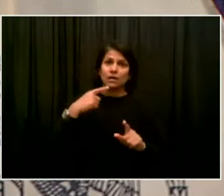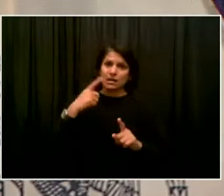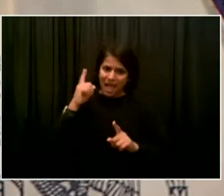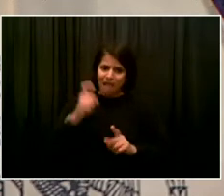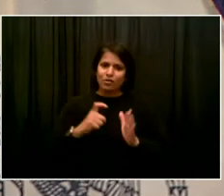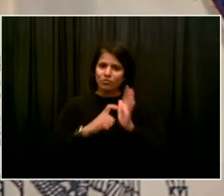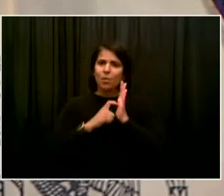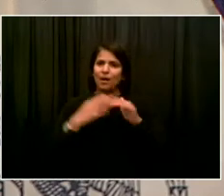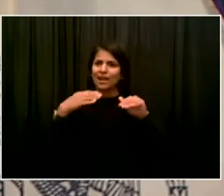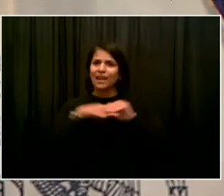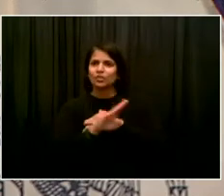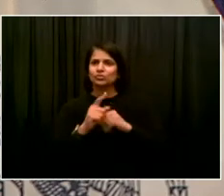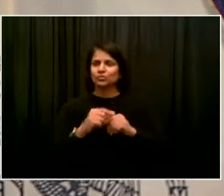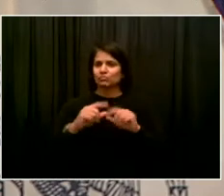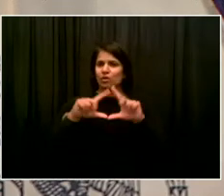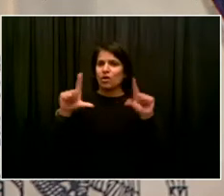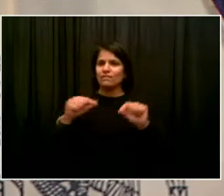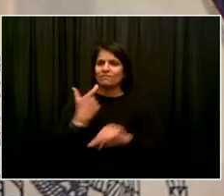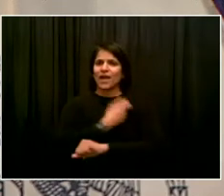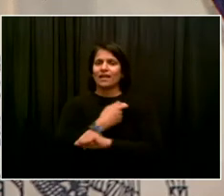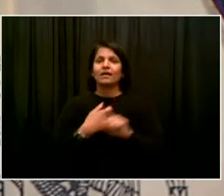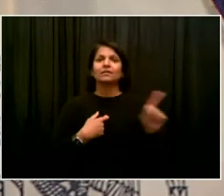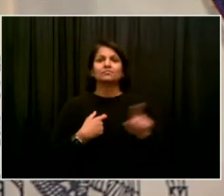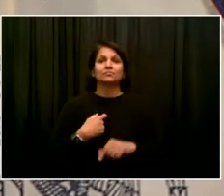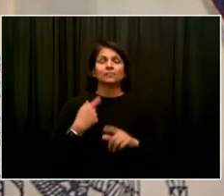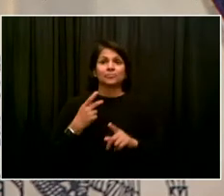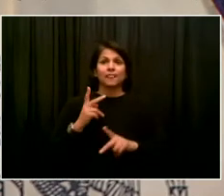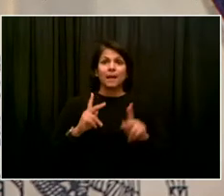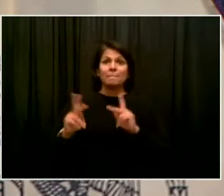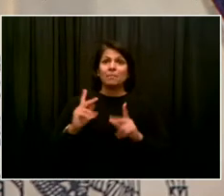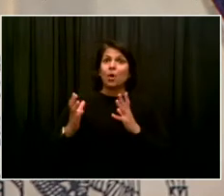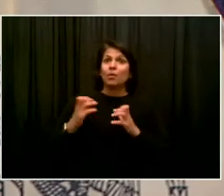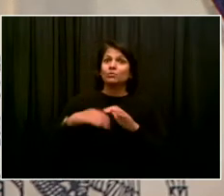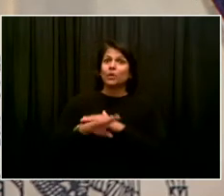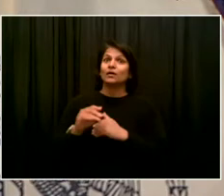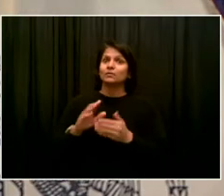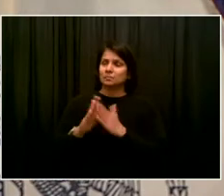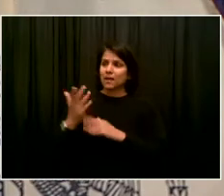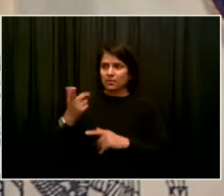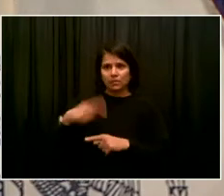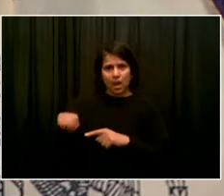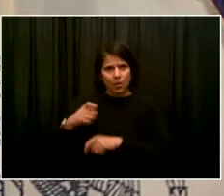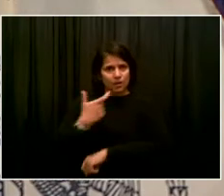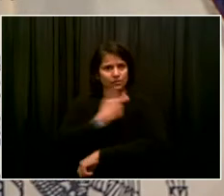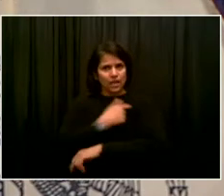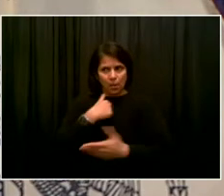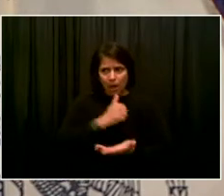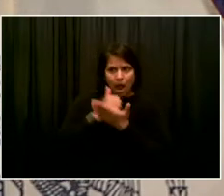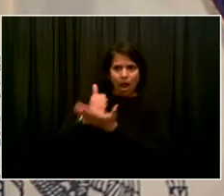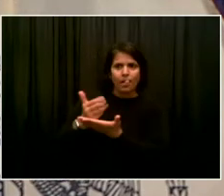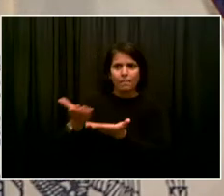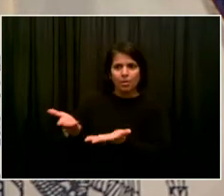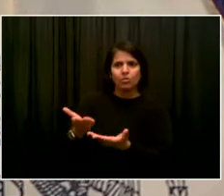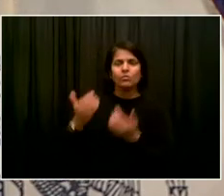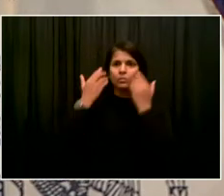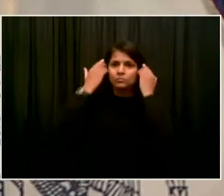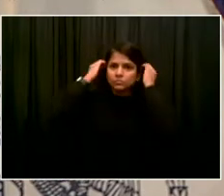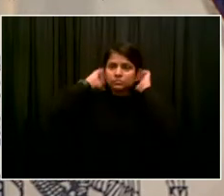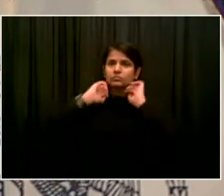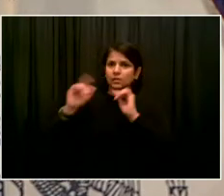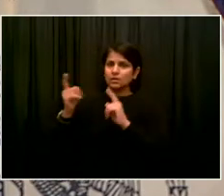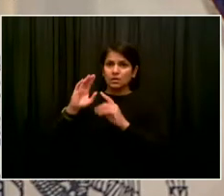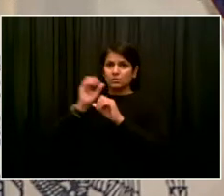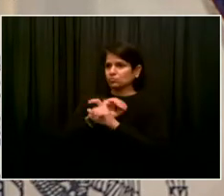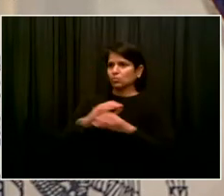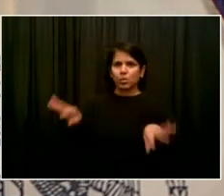do happily what we can to help them. But the big picture here is it's about the safety of all New Yorkers and about our recovery,